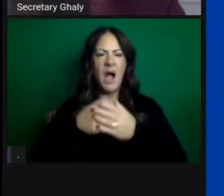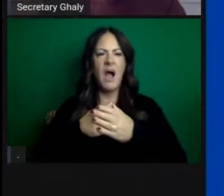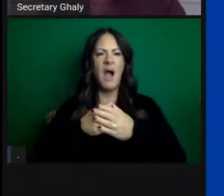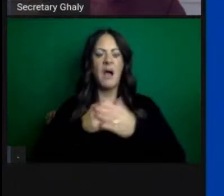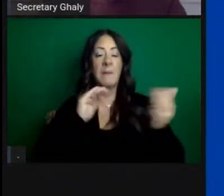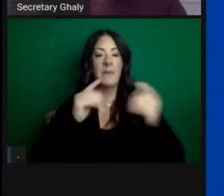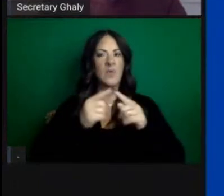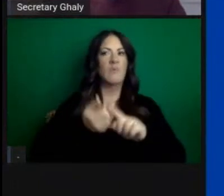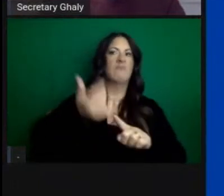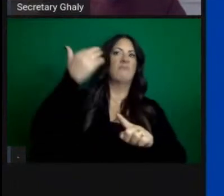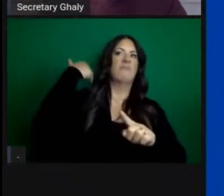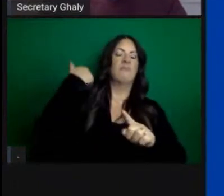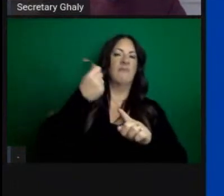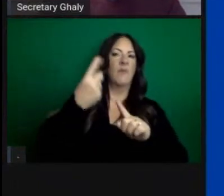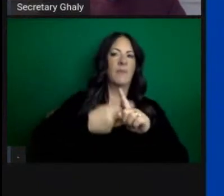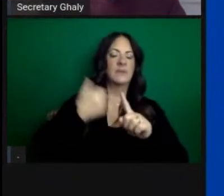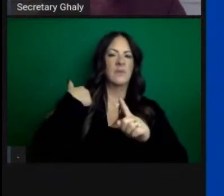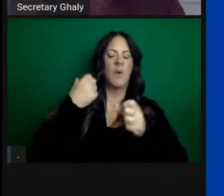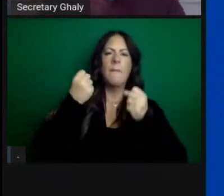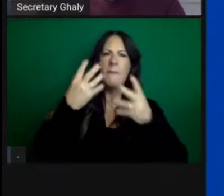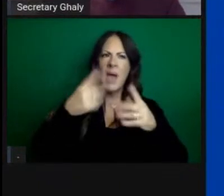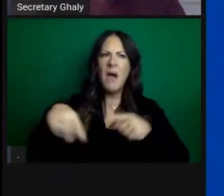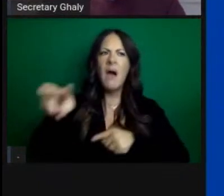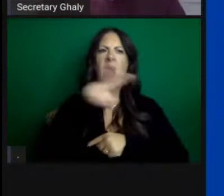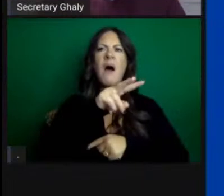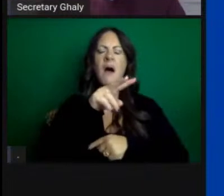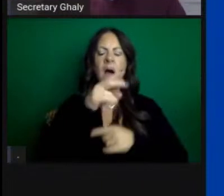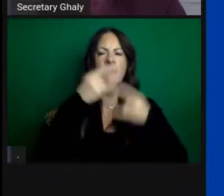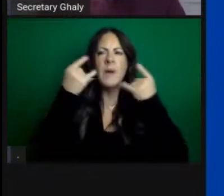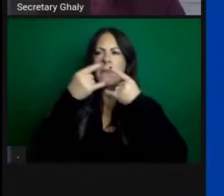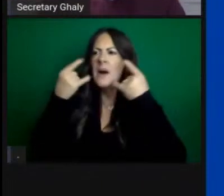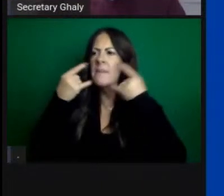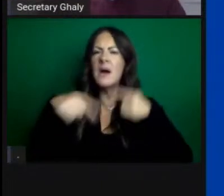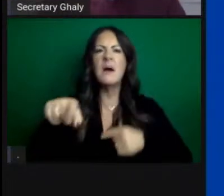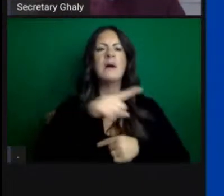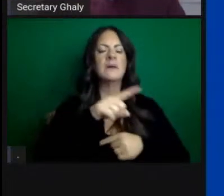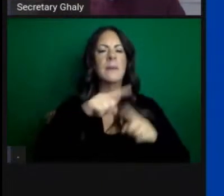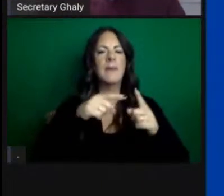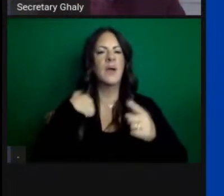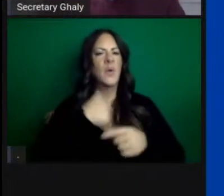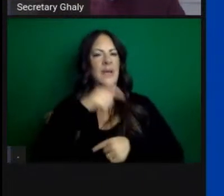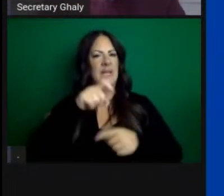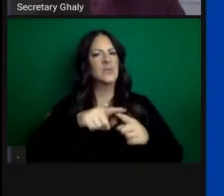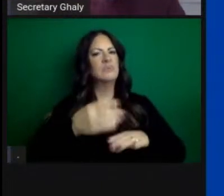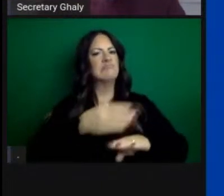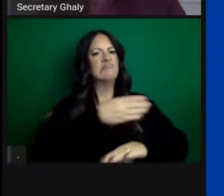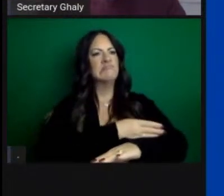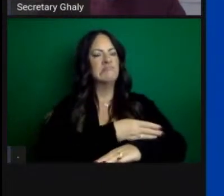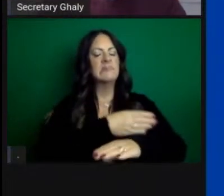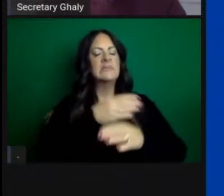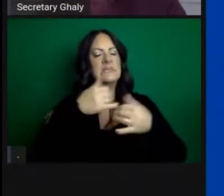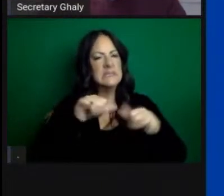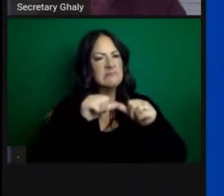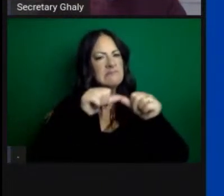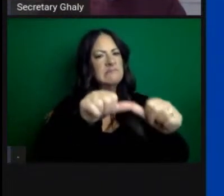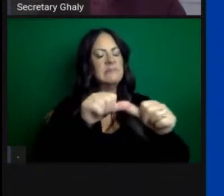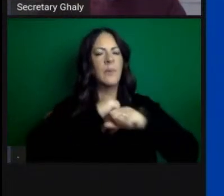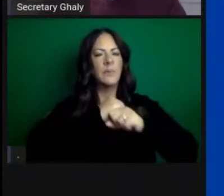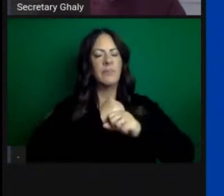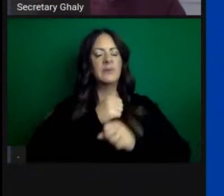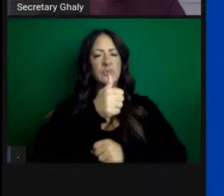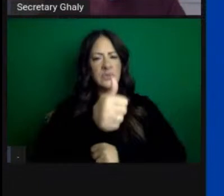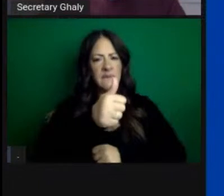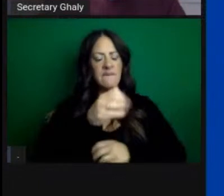months ago. And it's a real opportunity to up our game on this point, to increase our ability to protect ourselves and our families